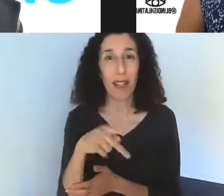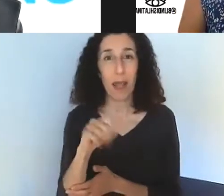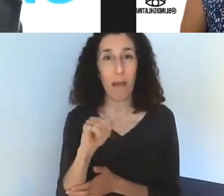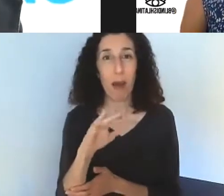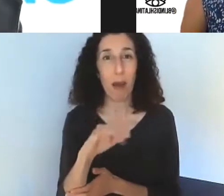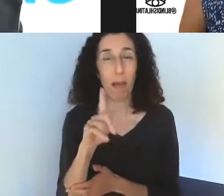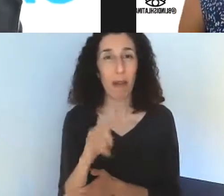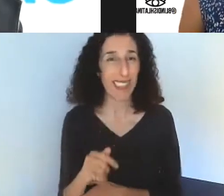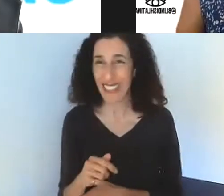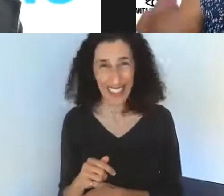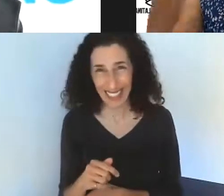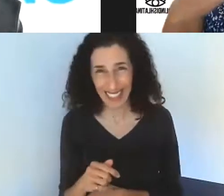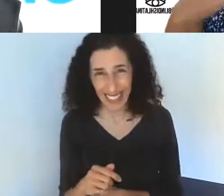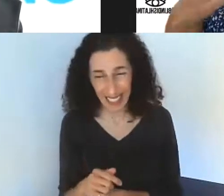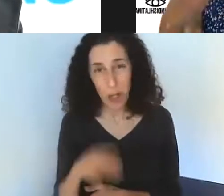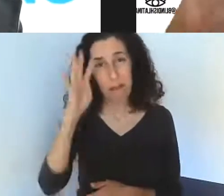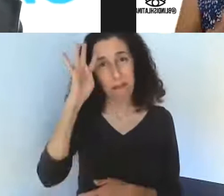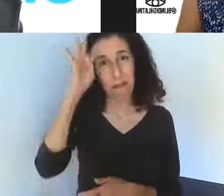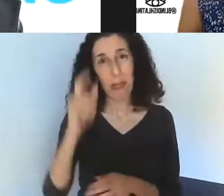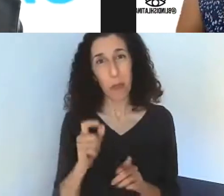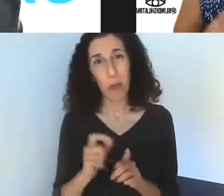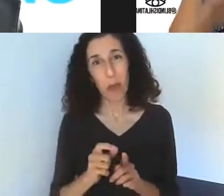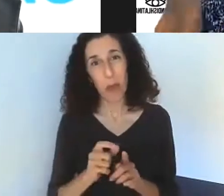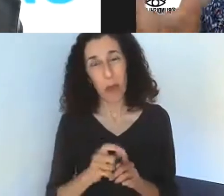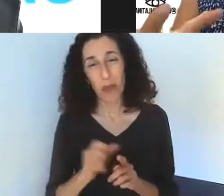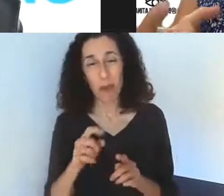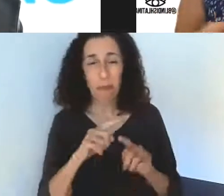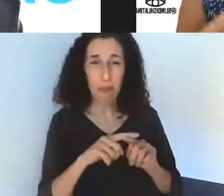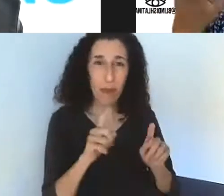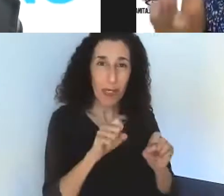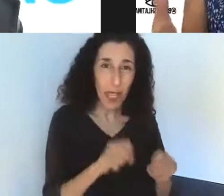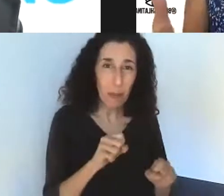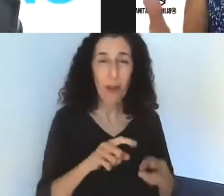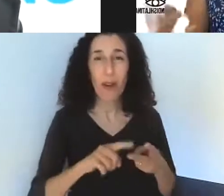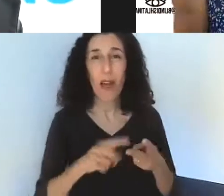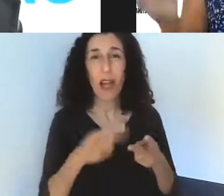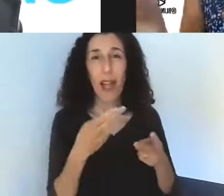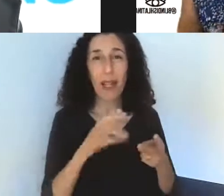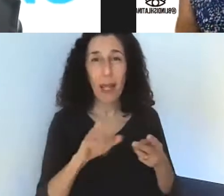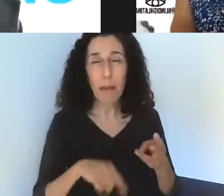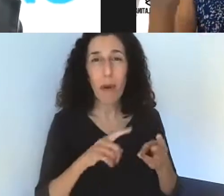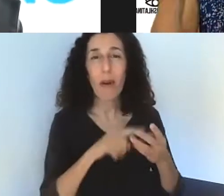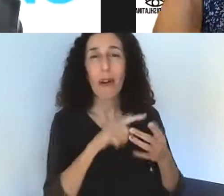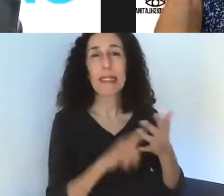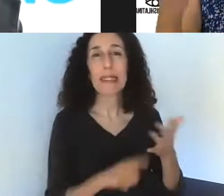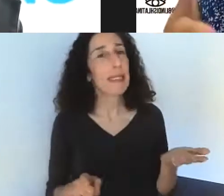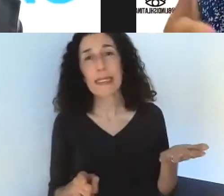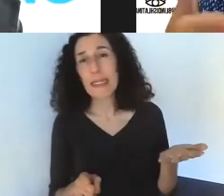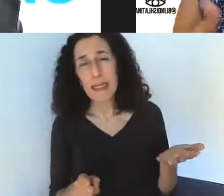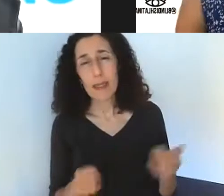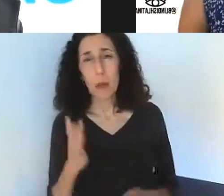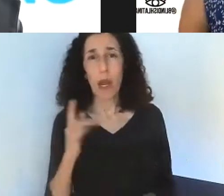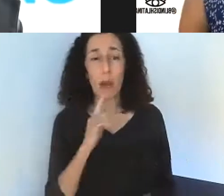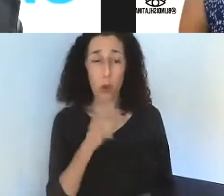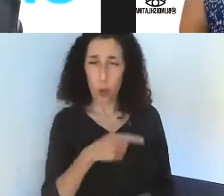with. But you can see that the reason for the genesis of these other terms is that there is such